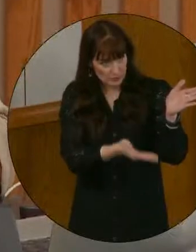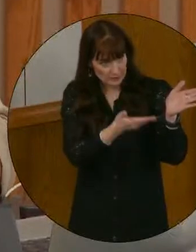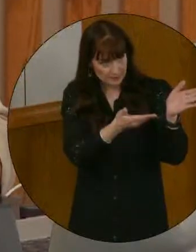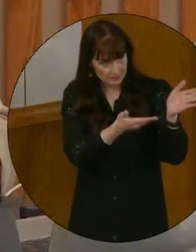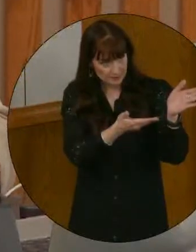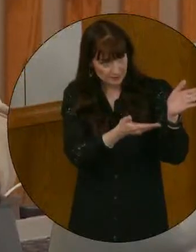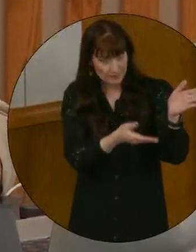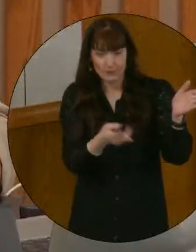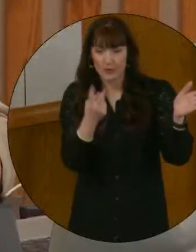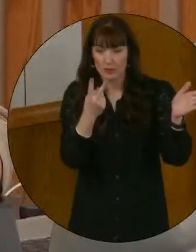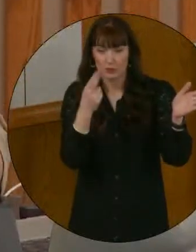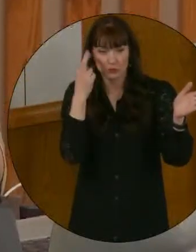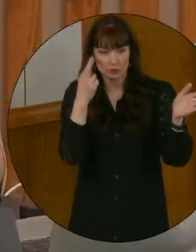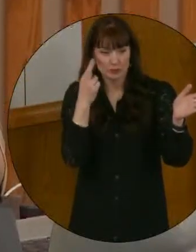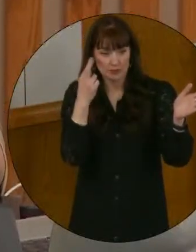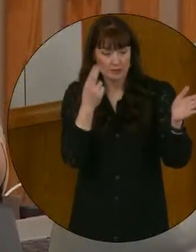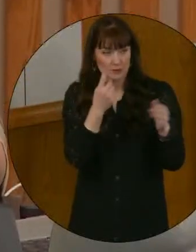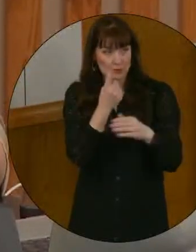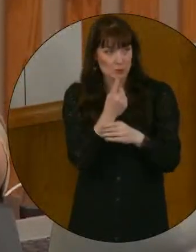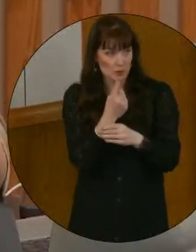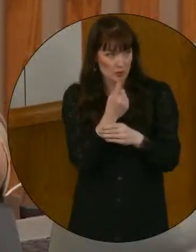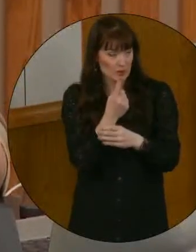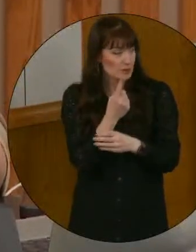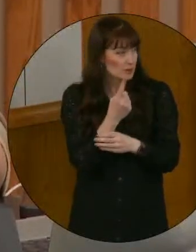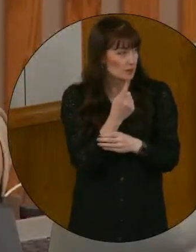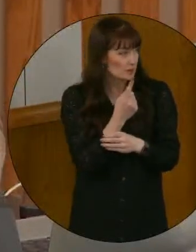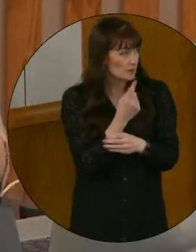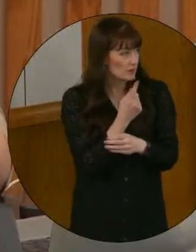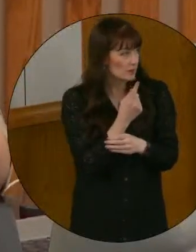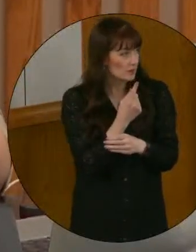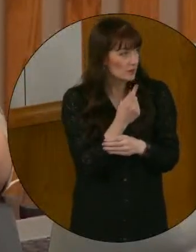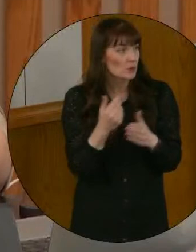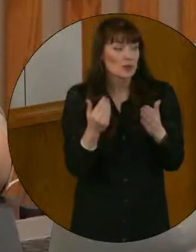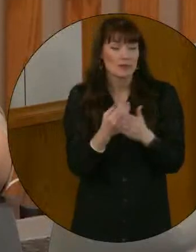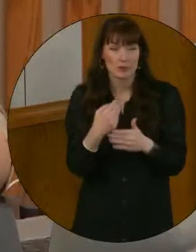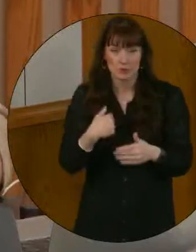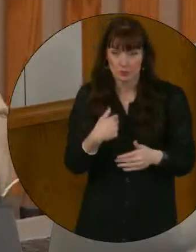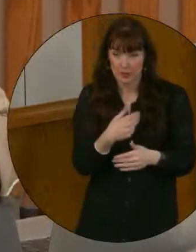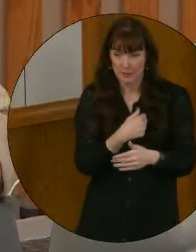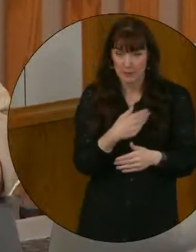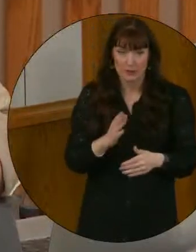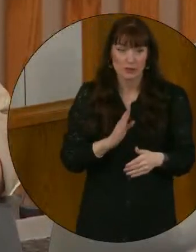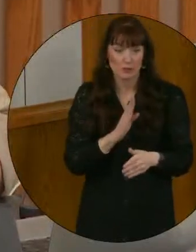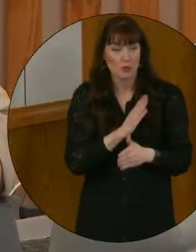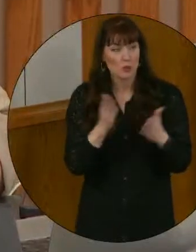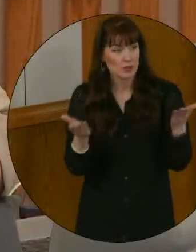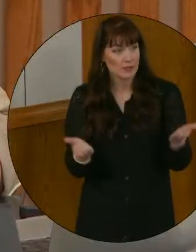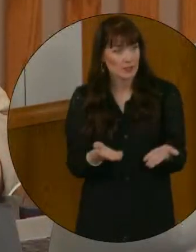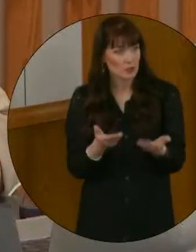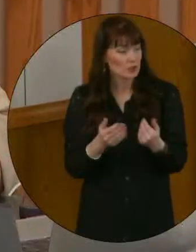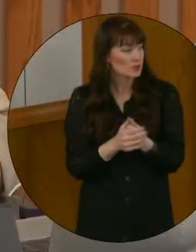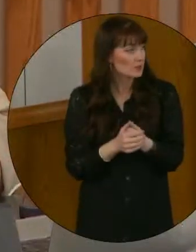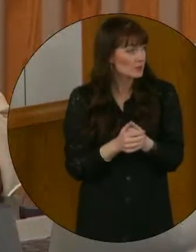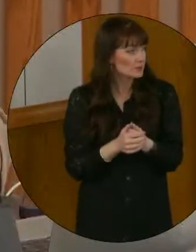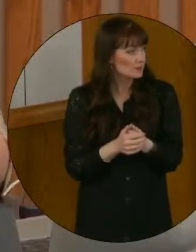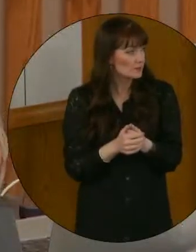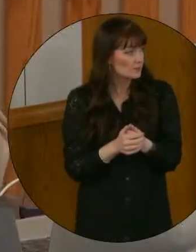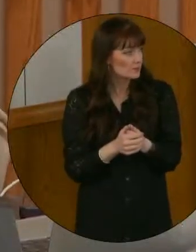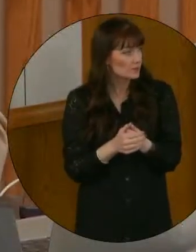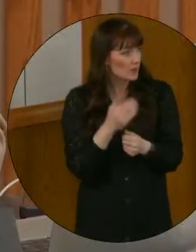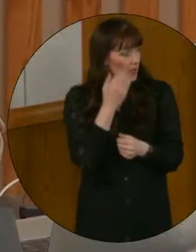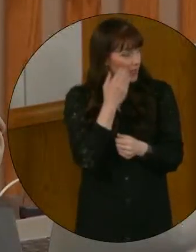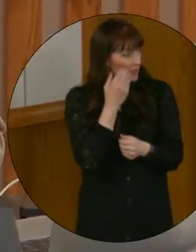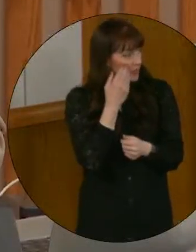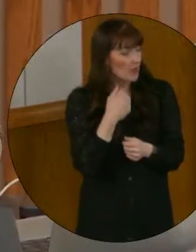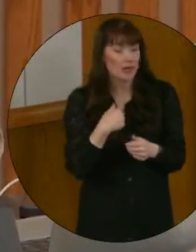2 primary reasons. One, we have new members on the board, and I know when